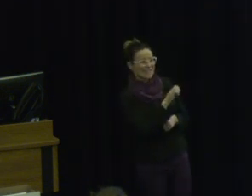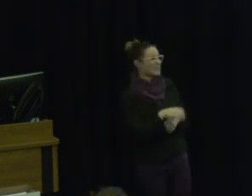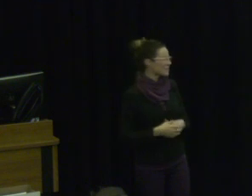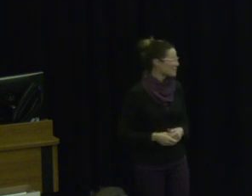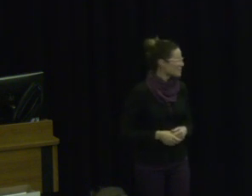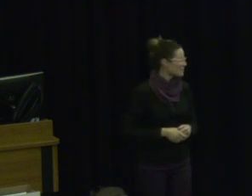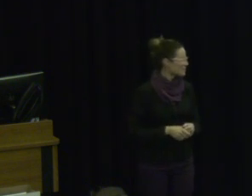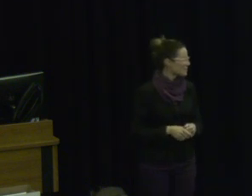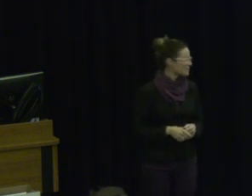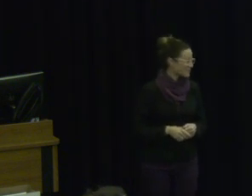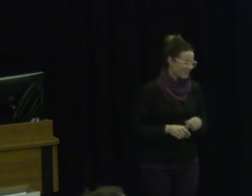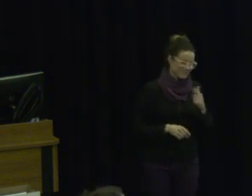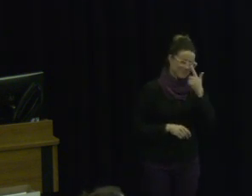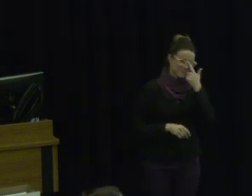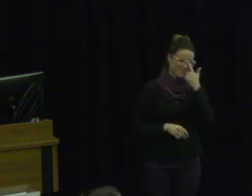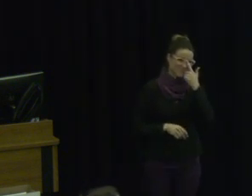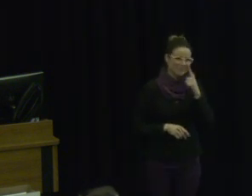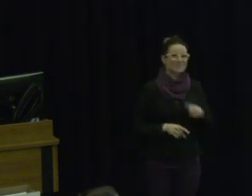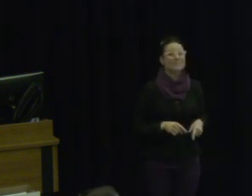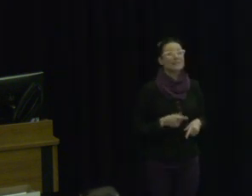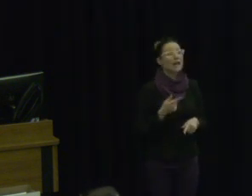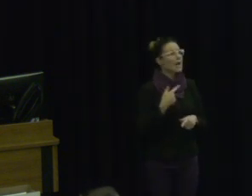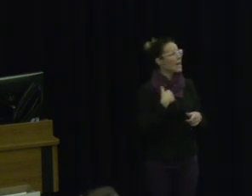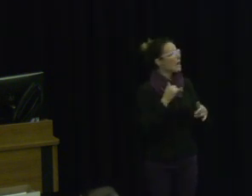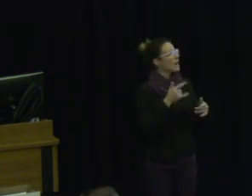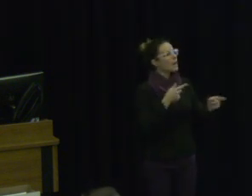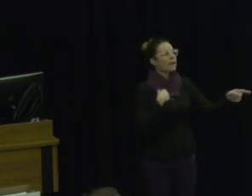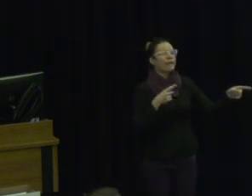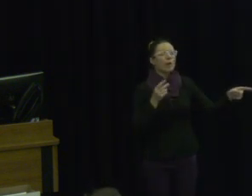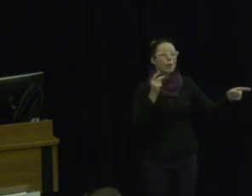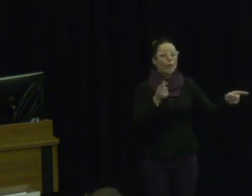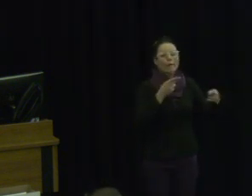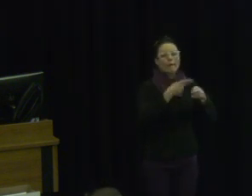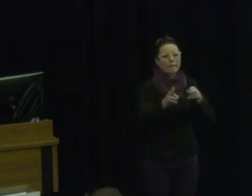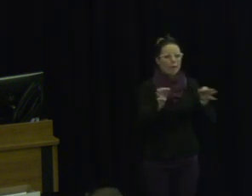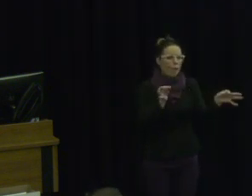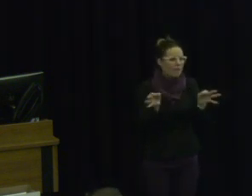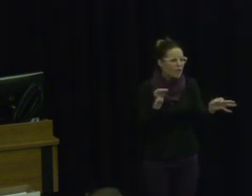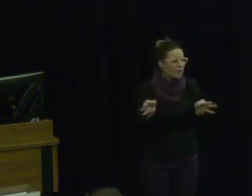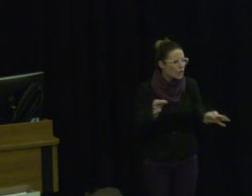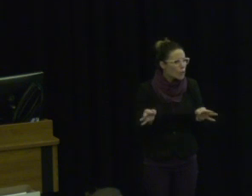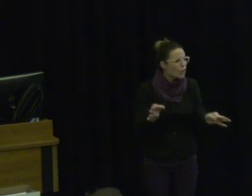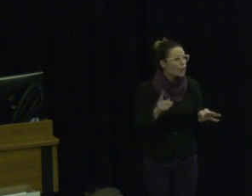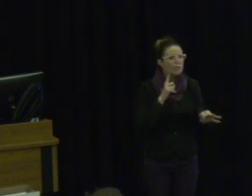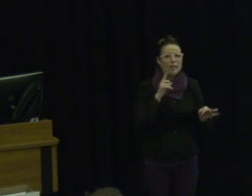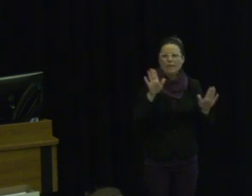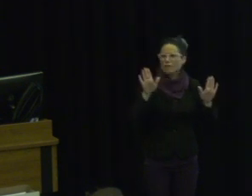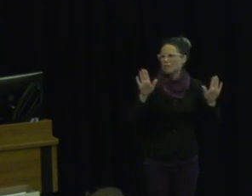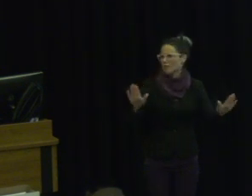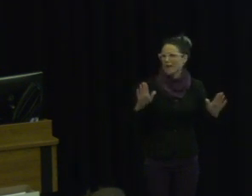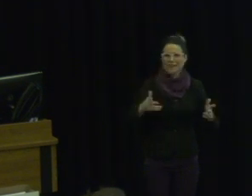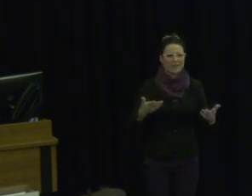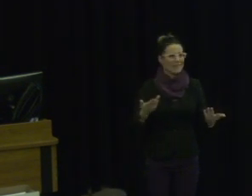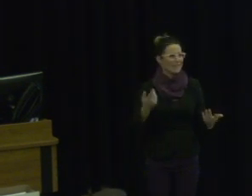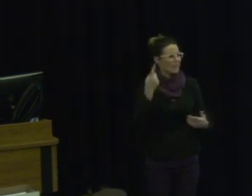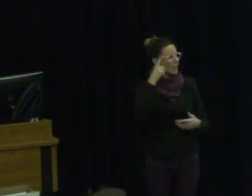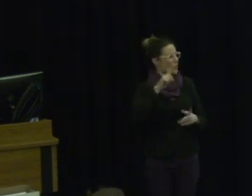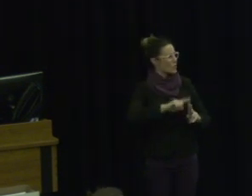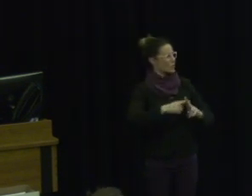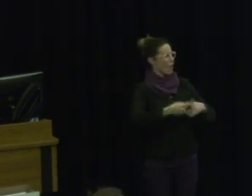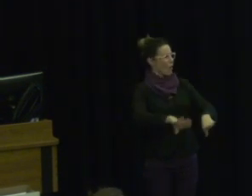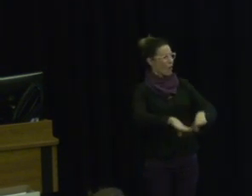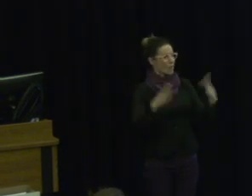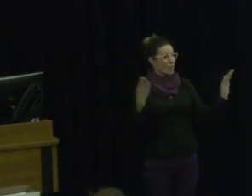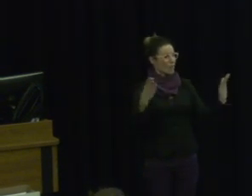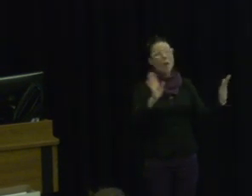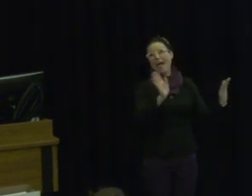So I get the chance to kind of give you a quick overview of where the university is. And actually, it's great to start a presentation. Well, no, it's great to